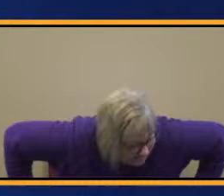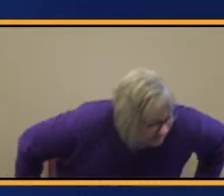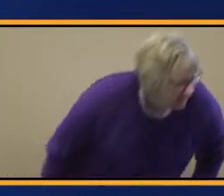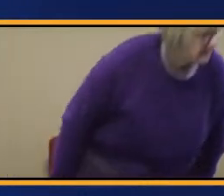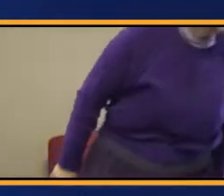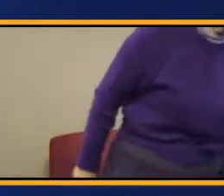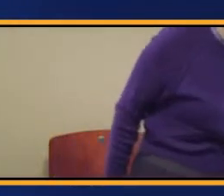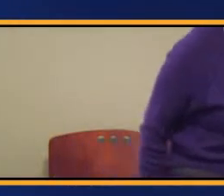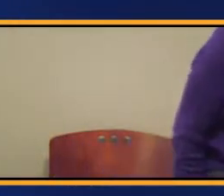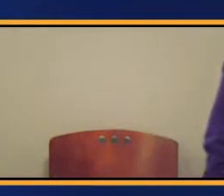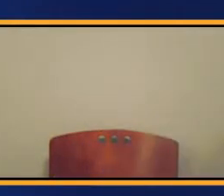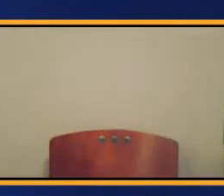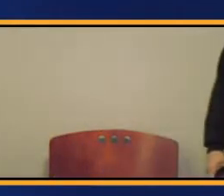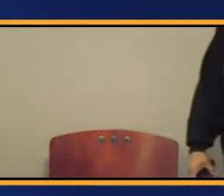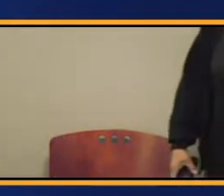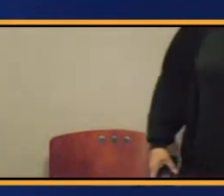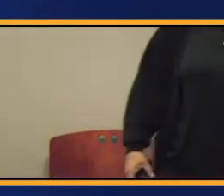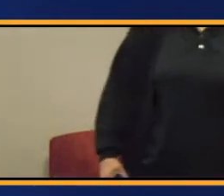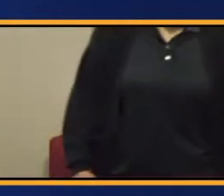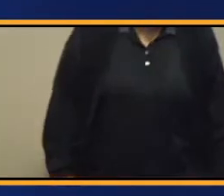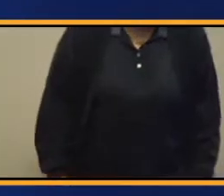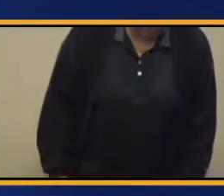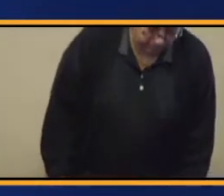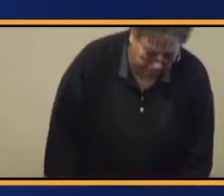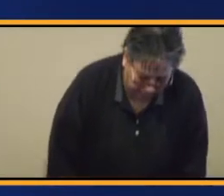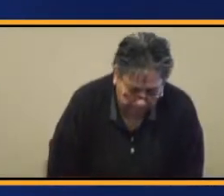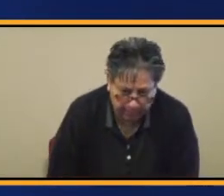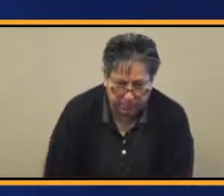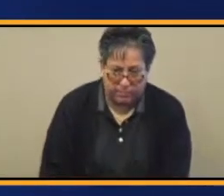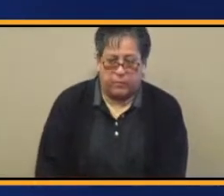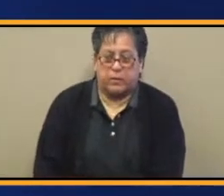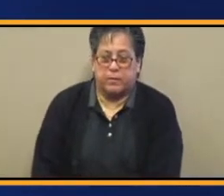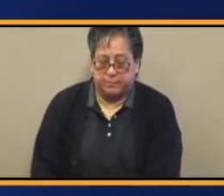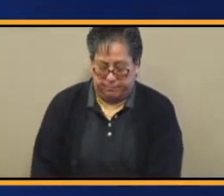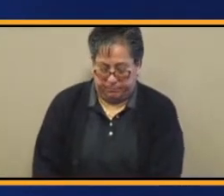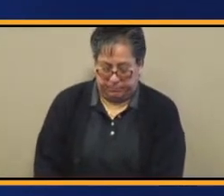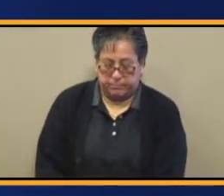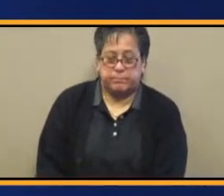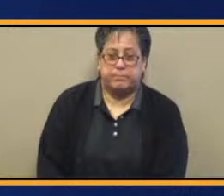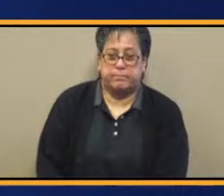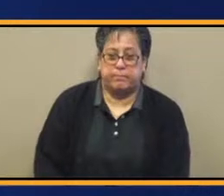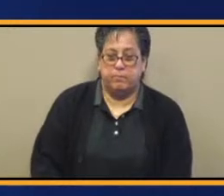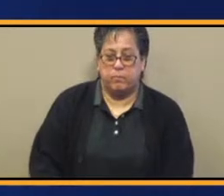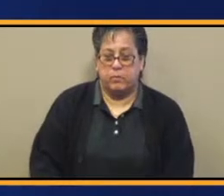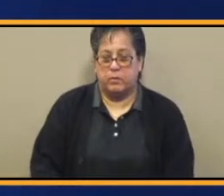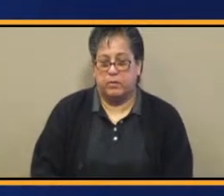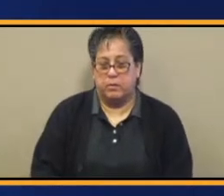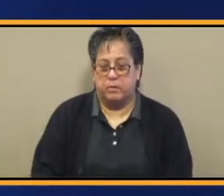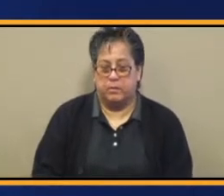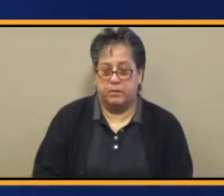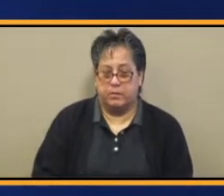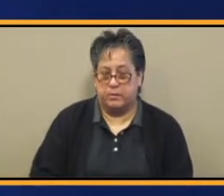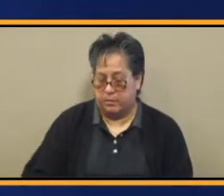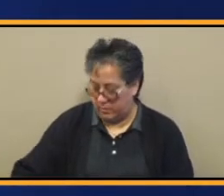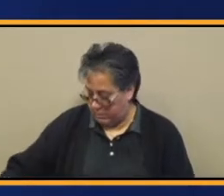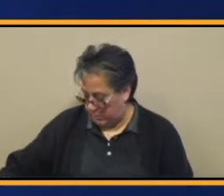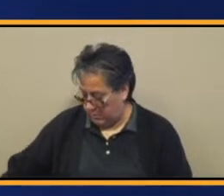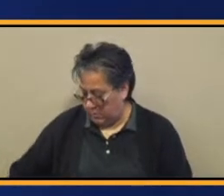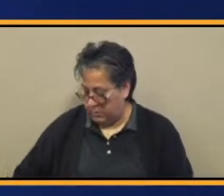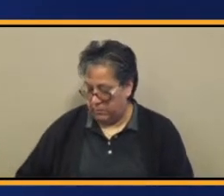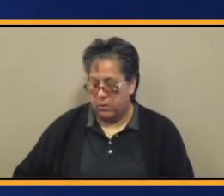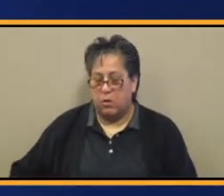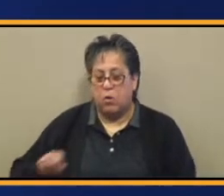Mayor, would you like to convene the work session? Please, ma'am. Thank you. Good morning. This is a work session of the El Paso City Council for